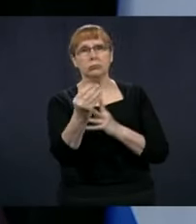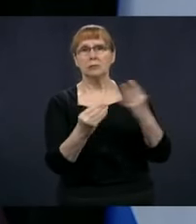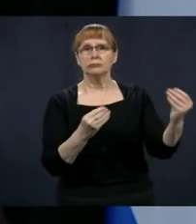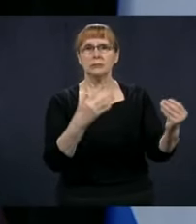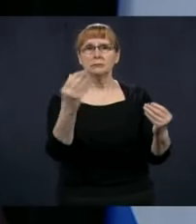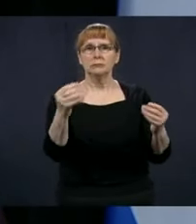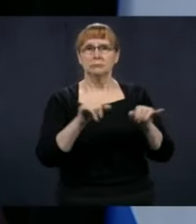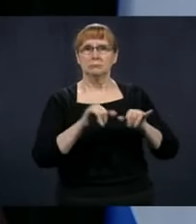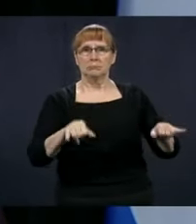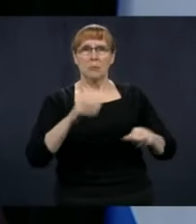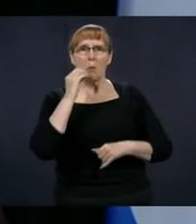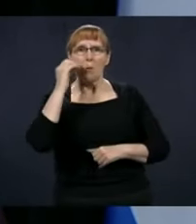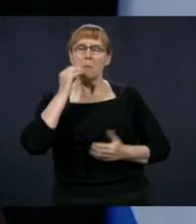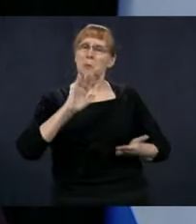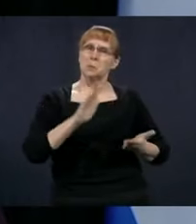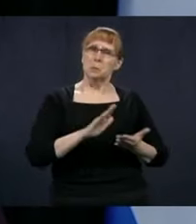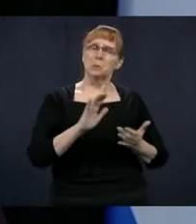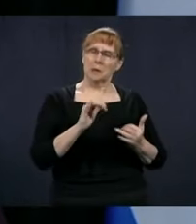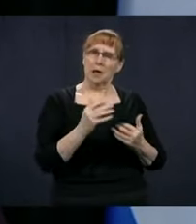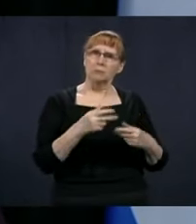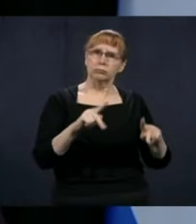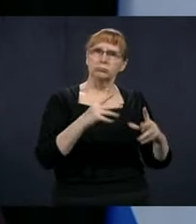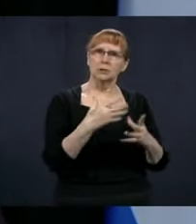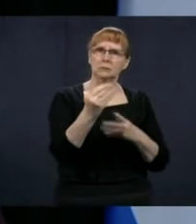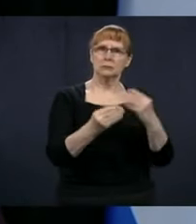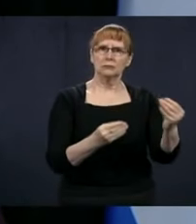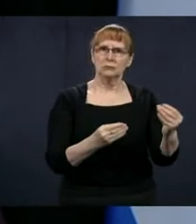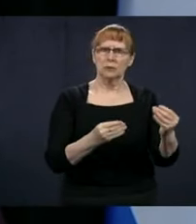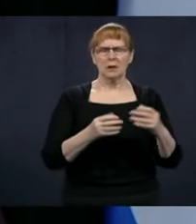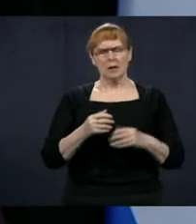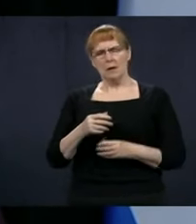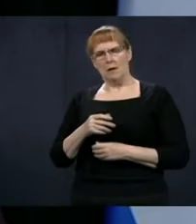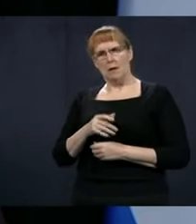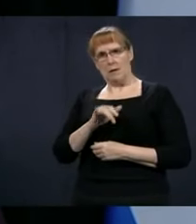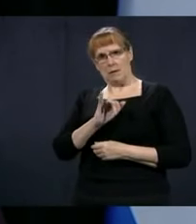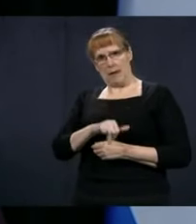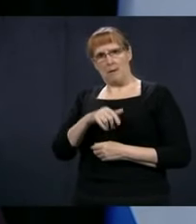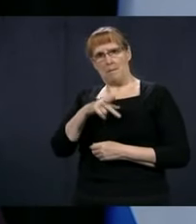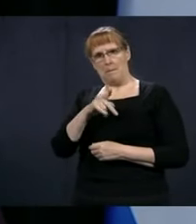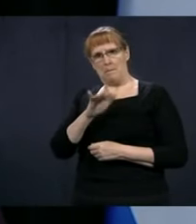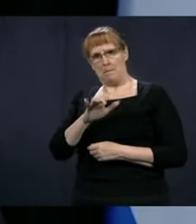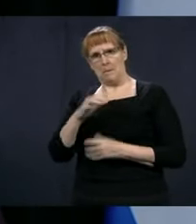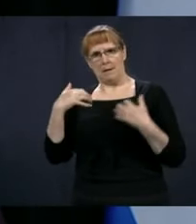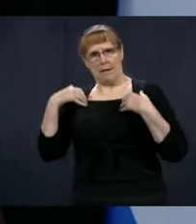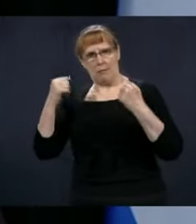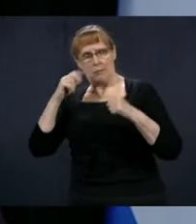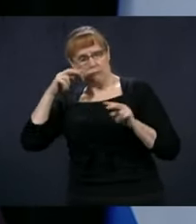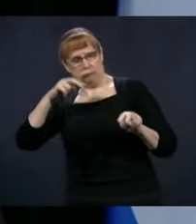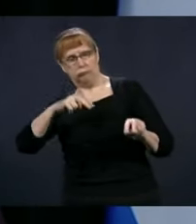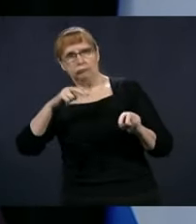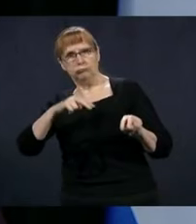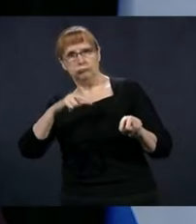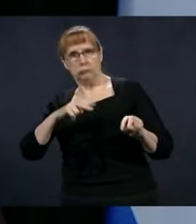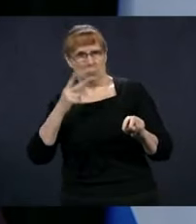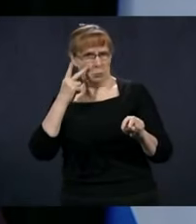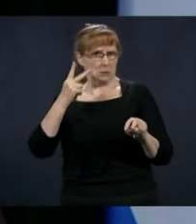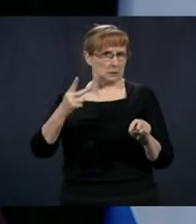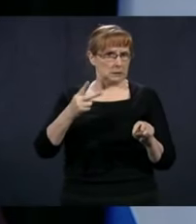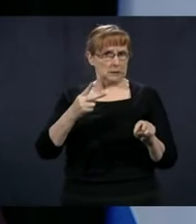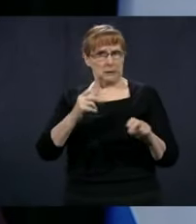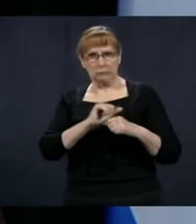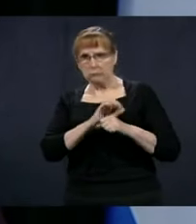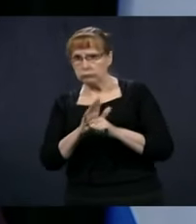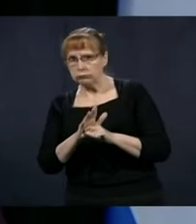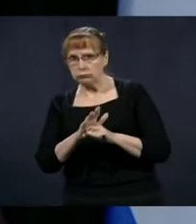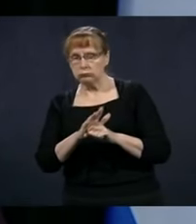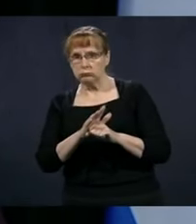department have in place to see if the deconfinement is leading to a further spread? I heard